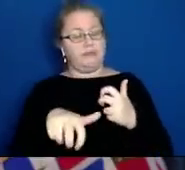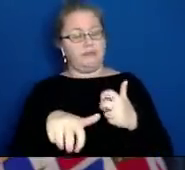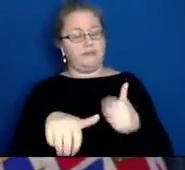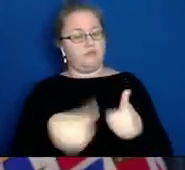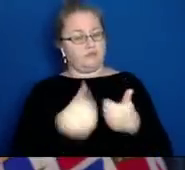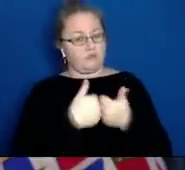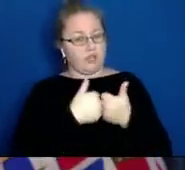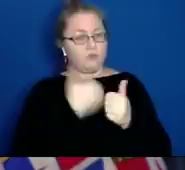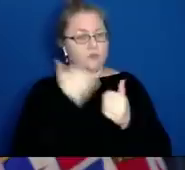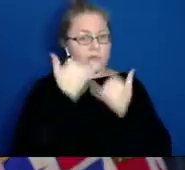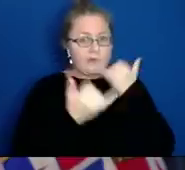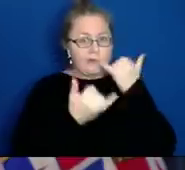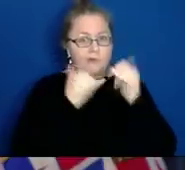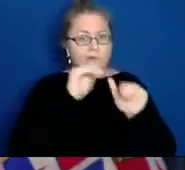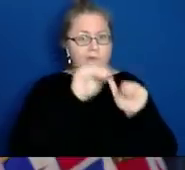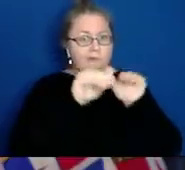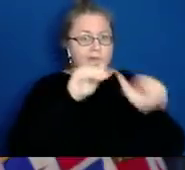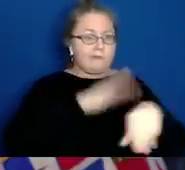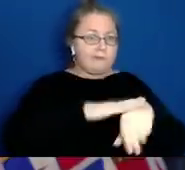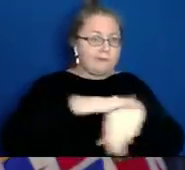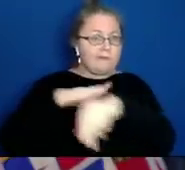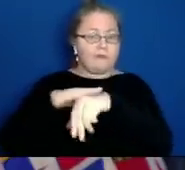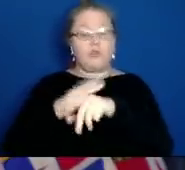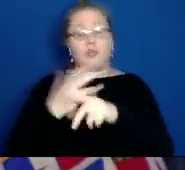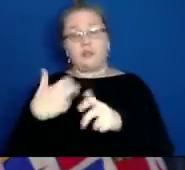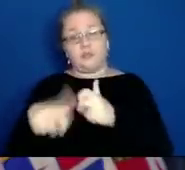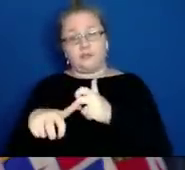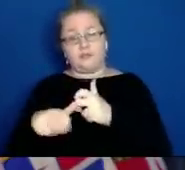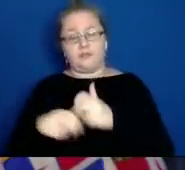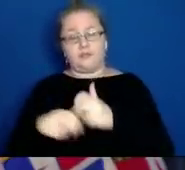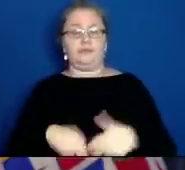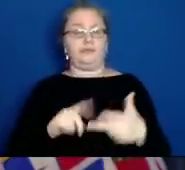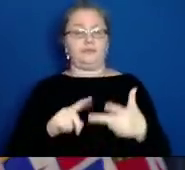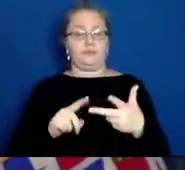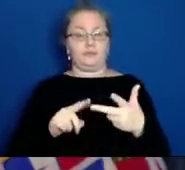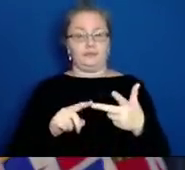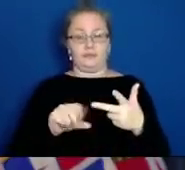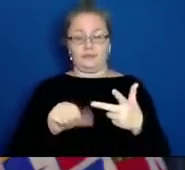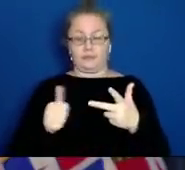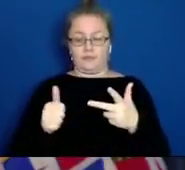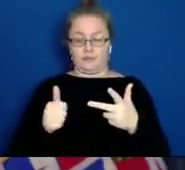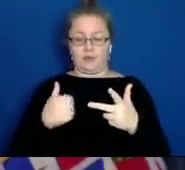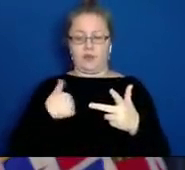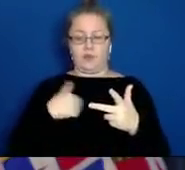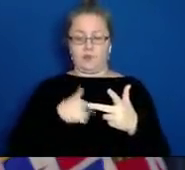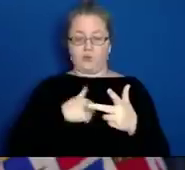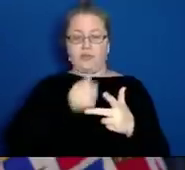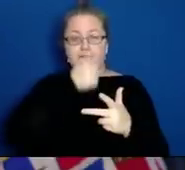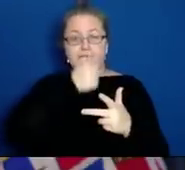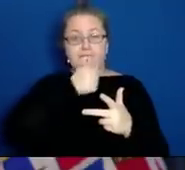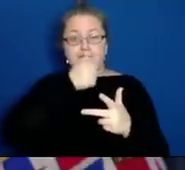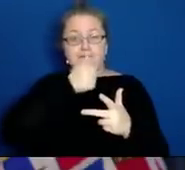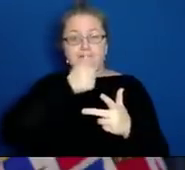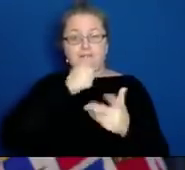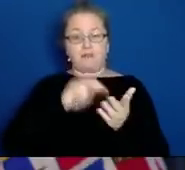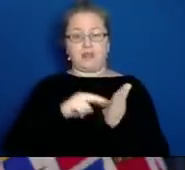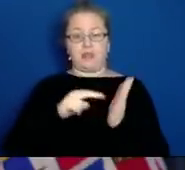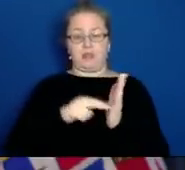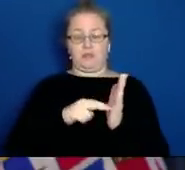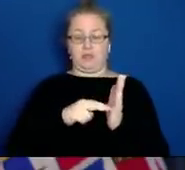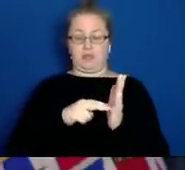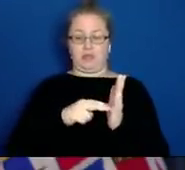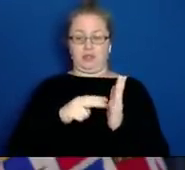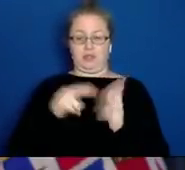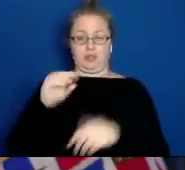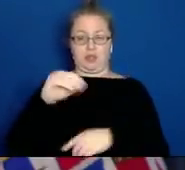that. We're watching a very important metric that helps us understand if we're holding on in public health, which is the percentage of people